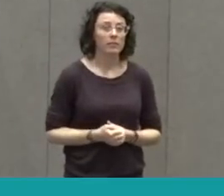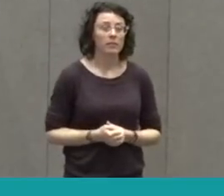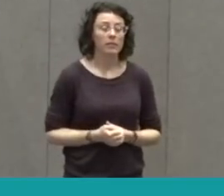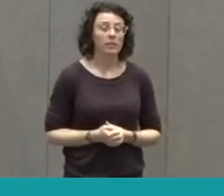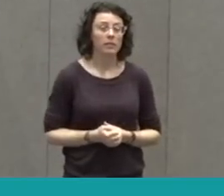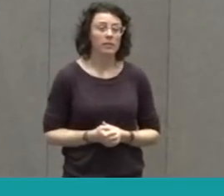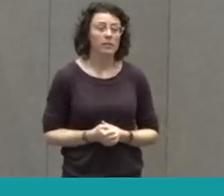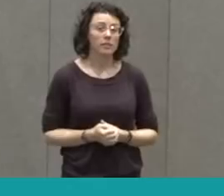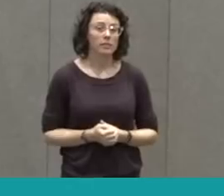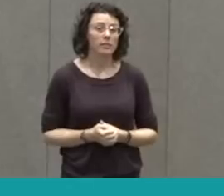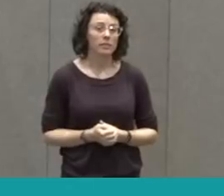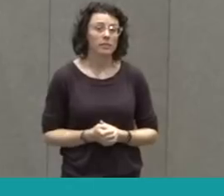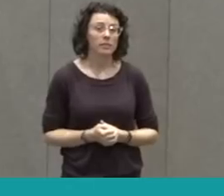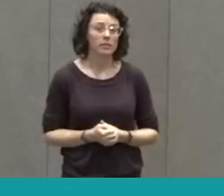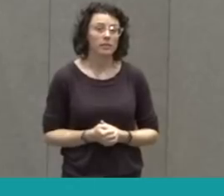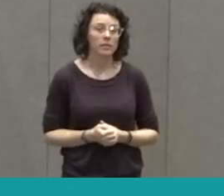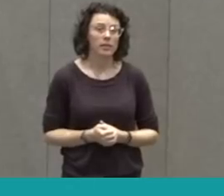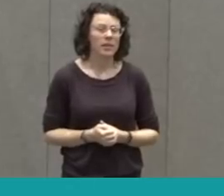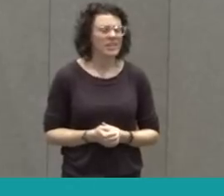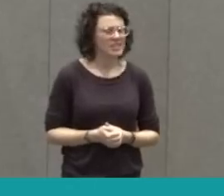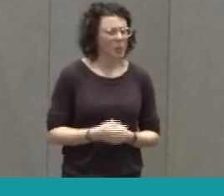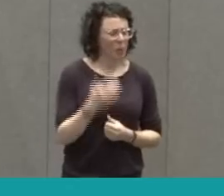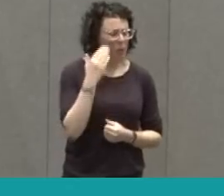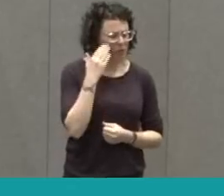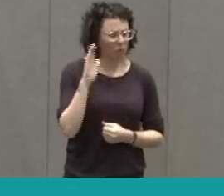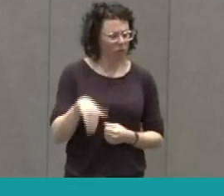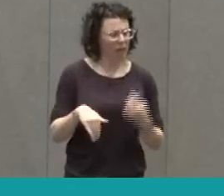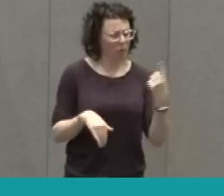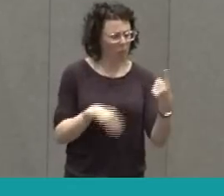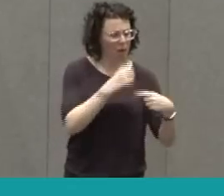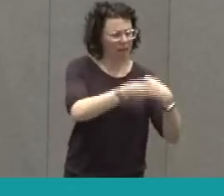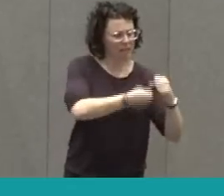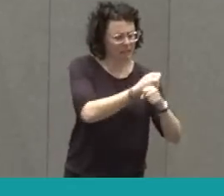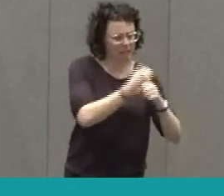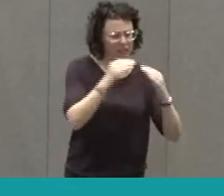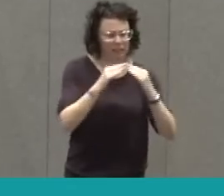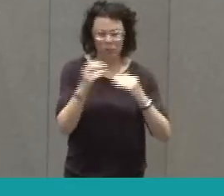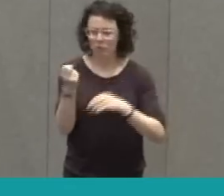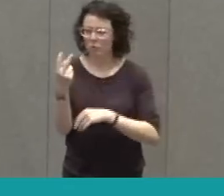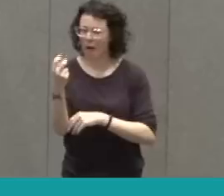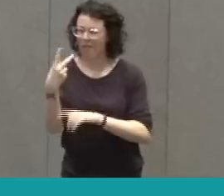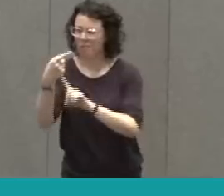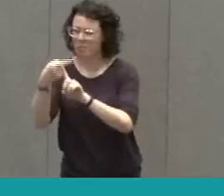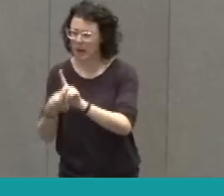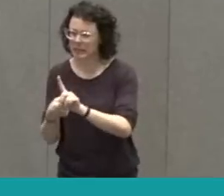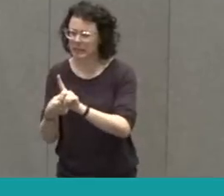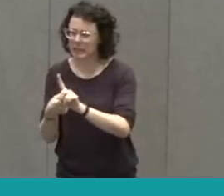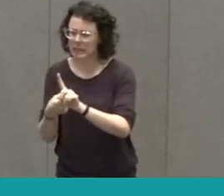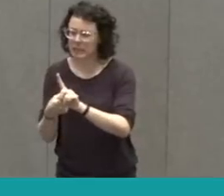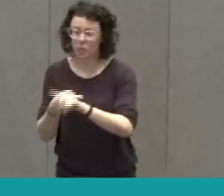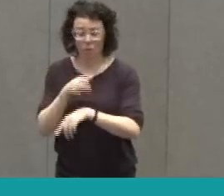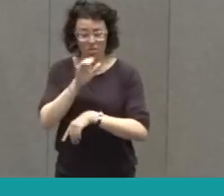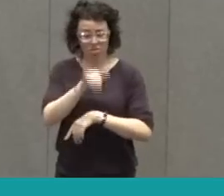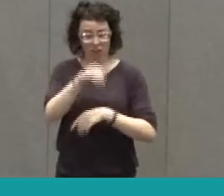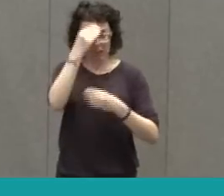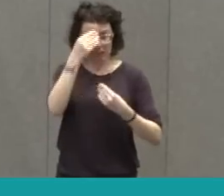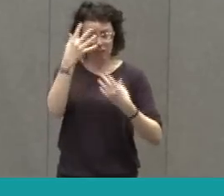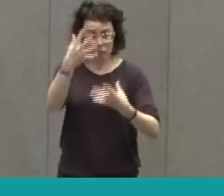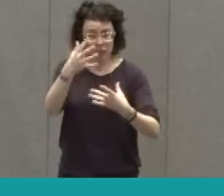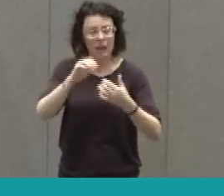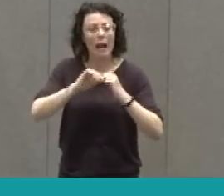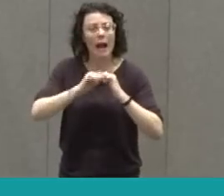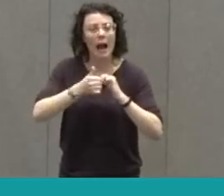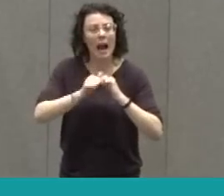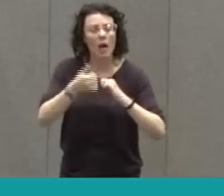So how could we use that information to help us complete how long it was, how many